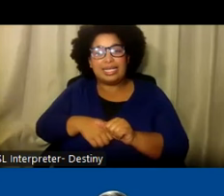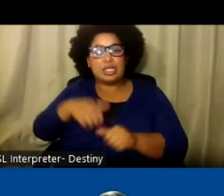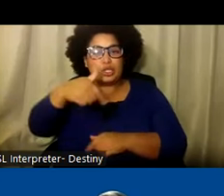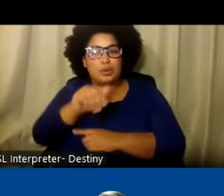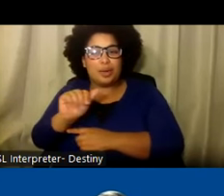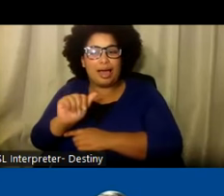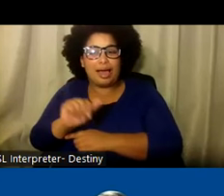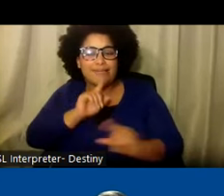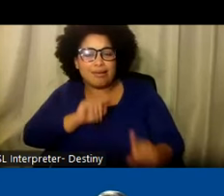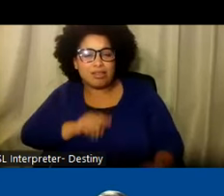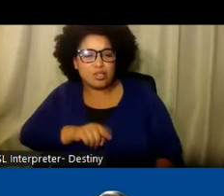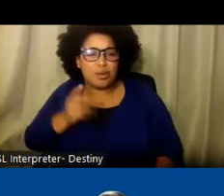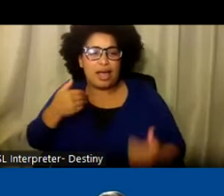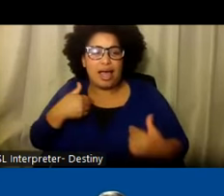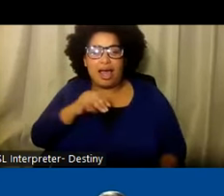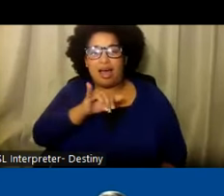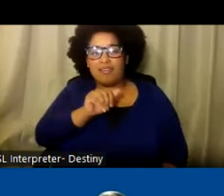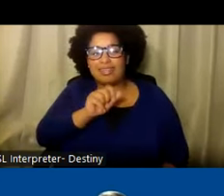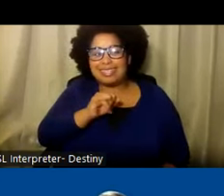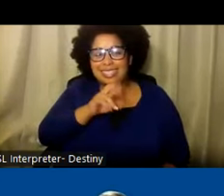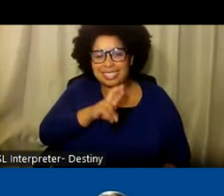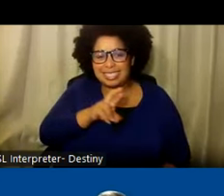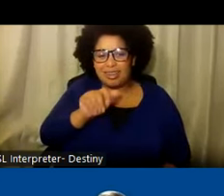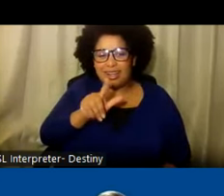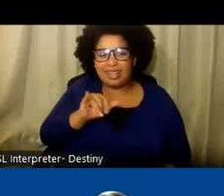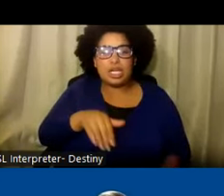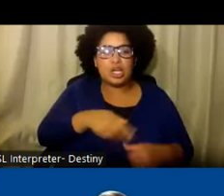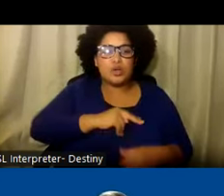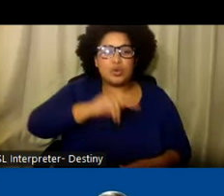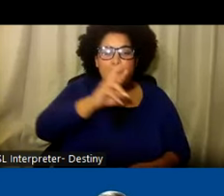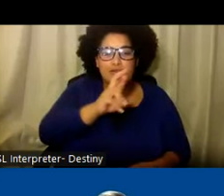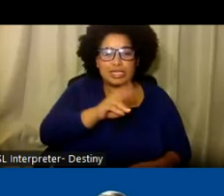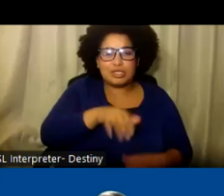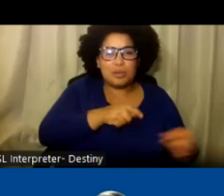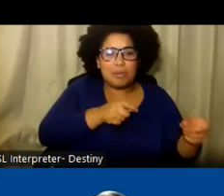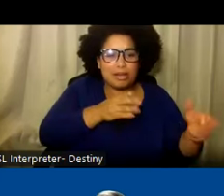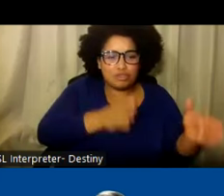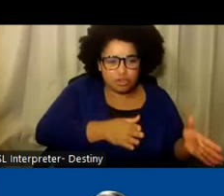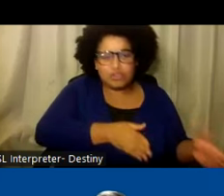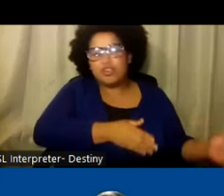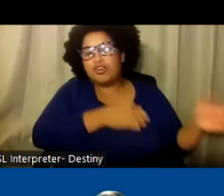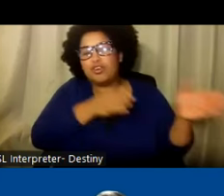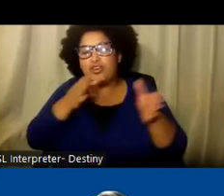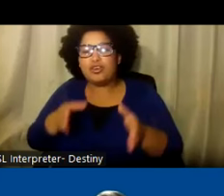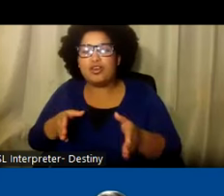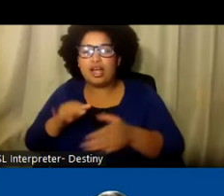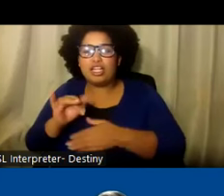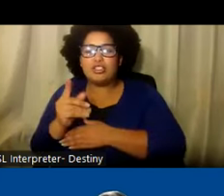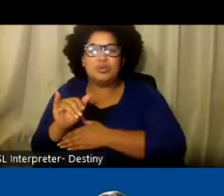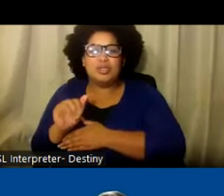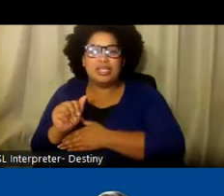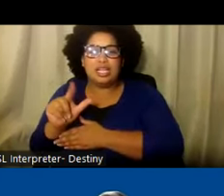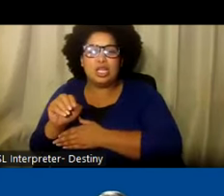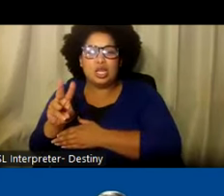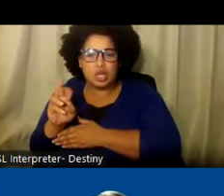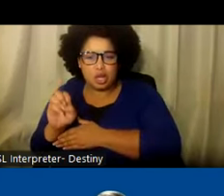Q&A is Yasir Ali, Northern Regional Manager, Office of Community Operations, and Julia Lowe, Assistant Director of